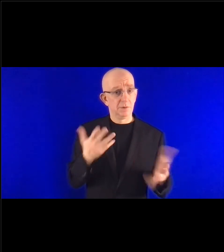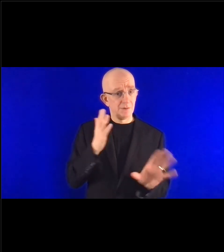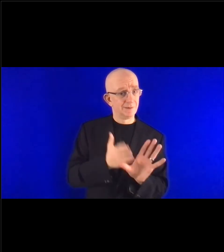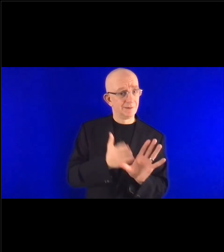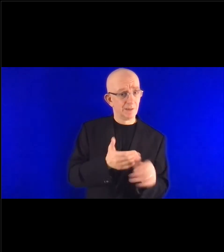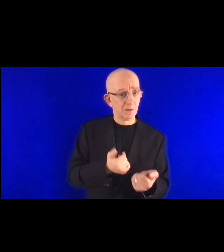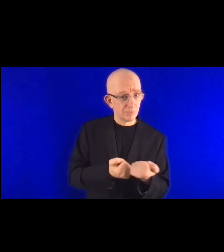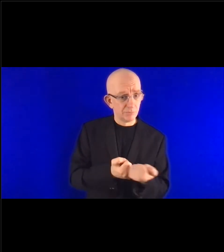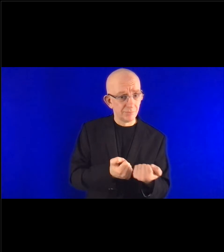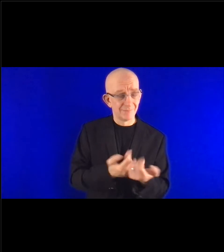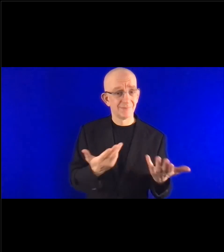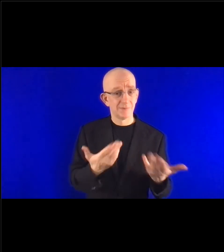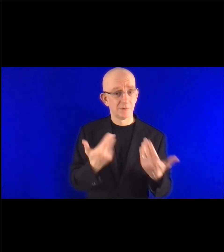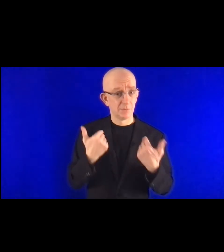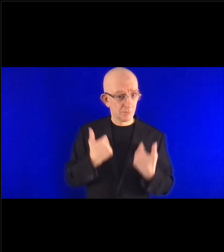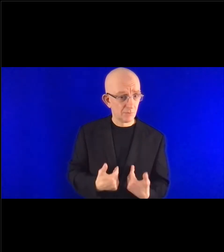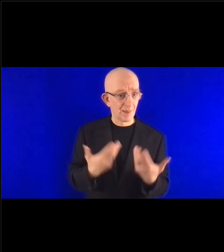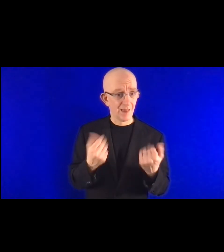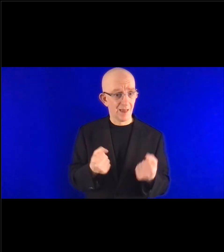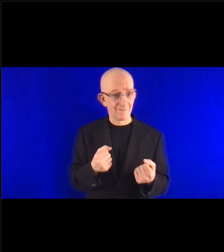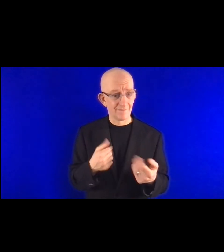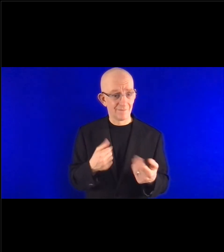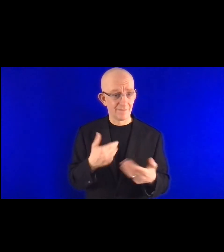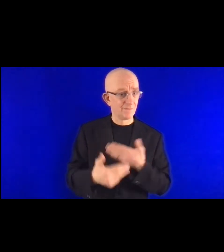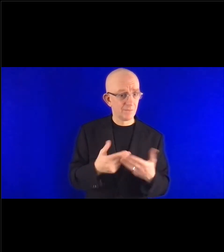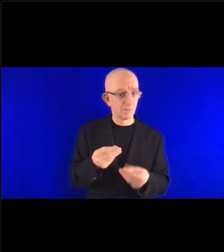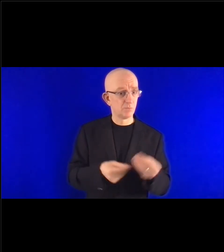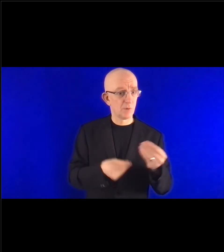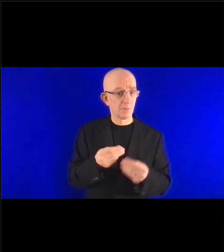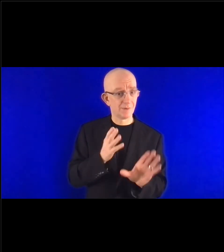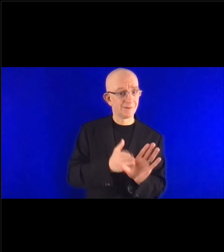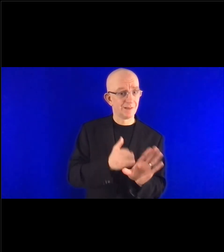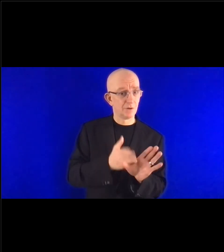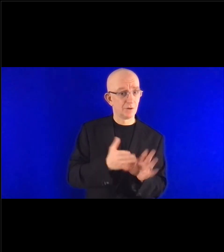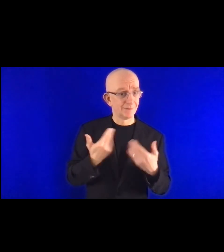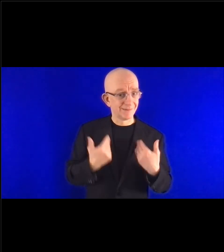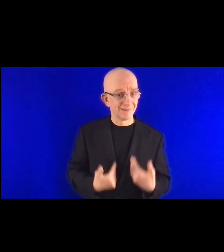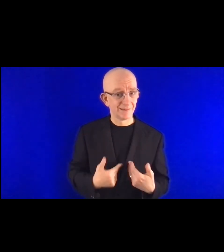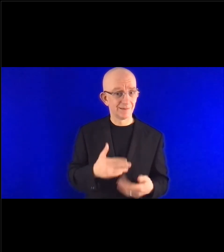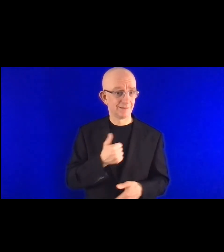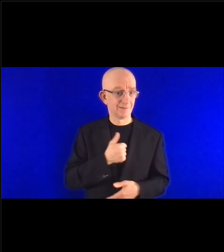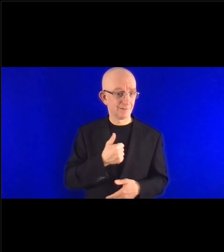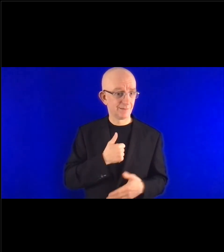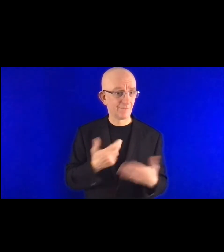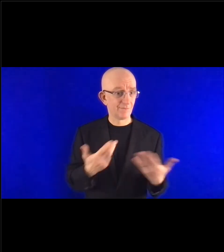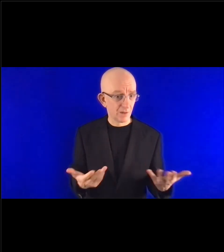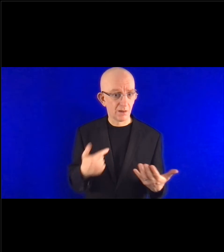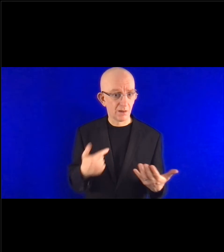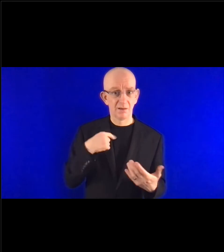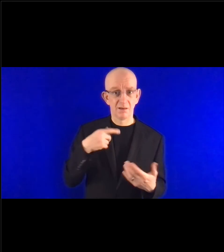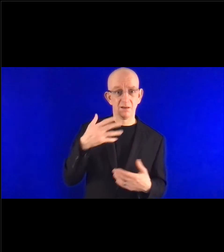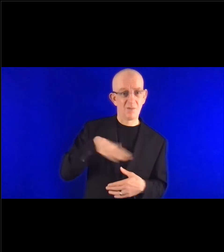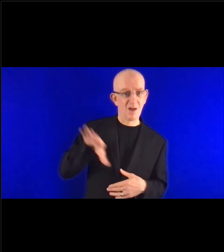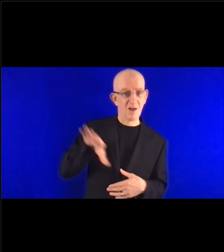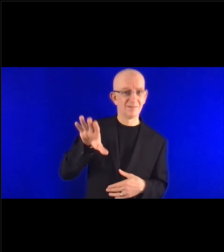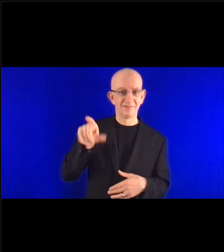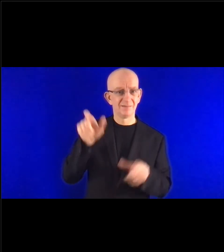want a system in which I can be all of those things and everything I want to be. Thank